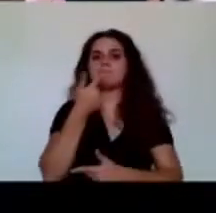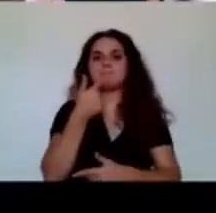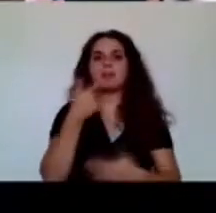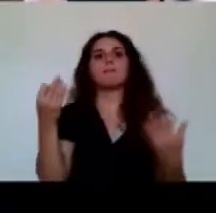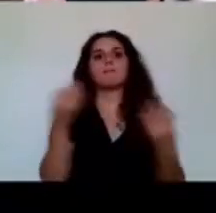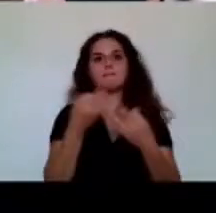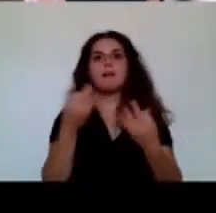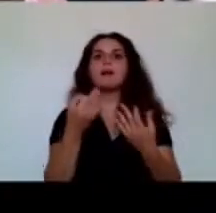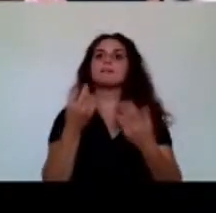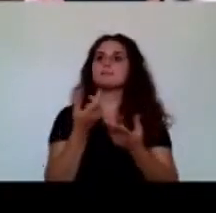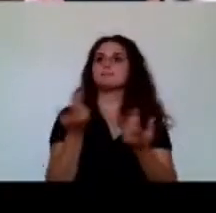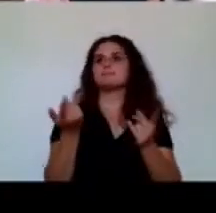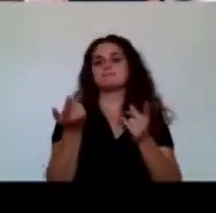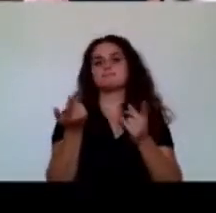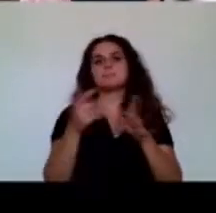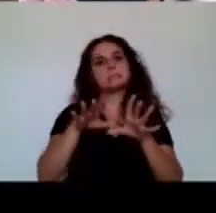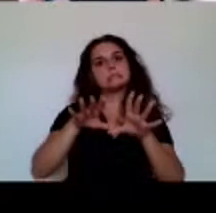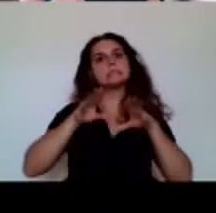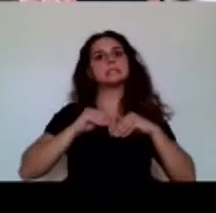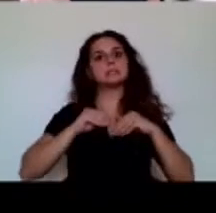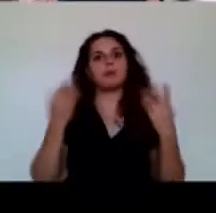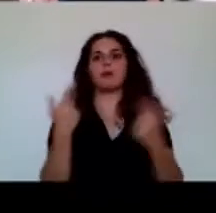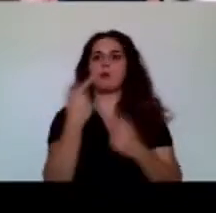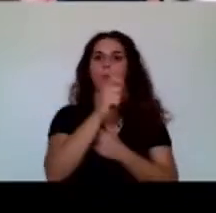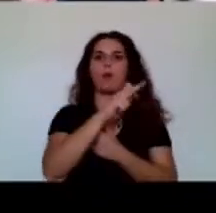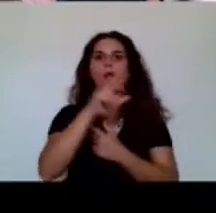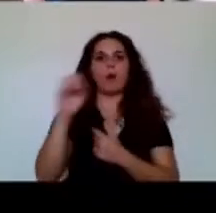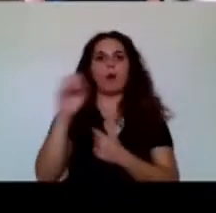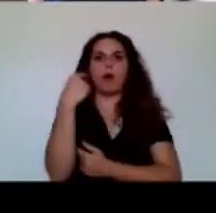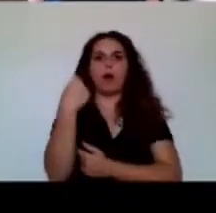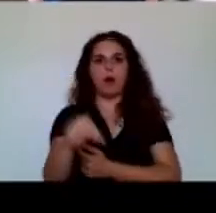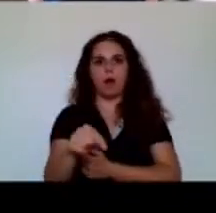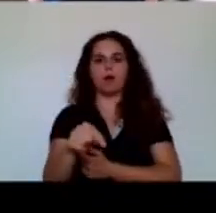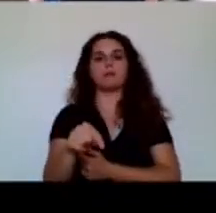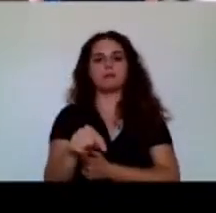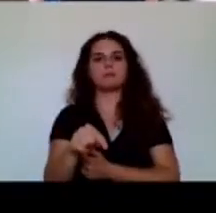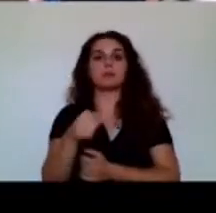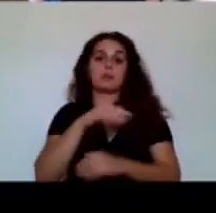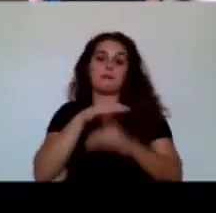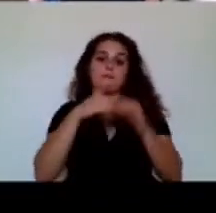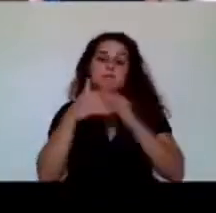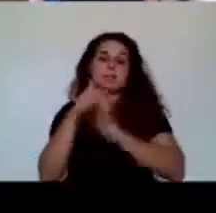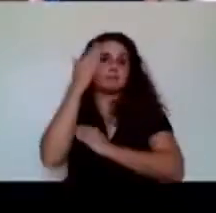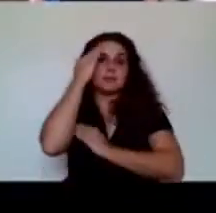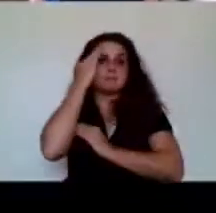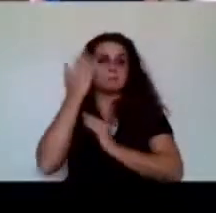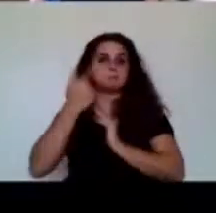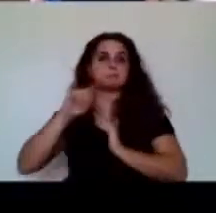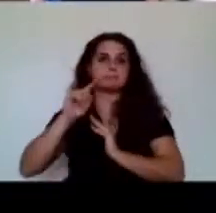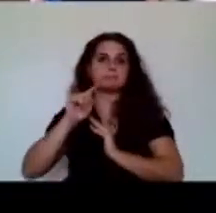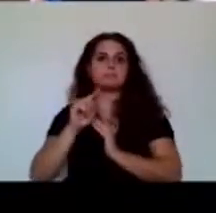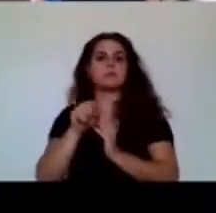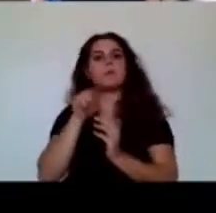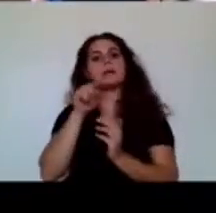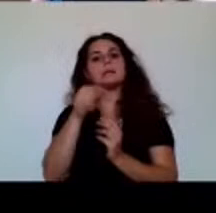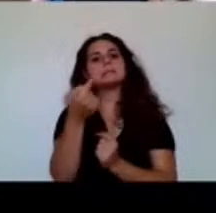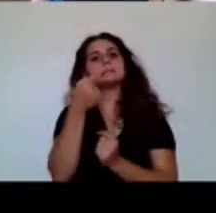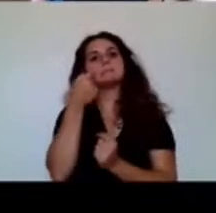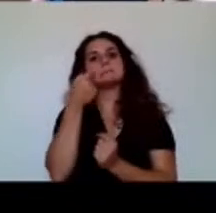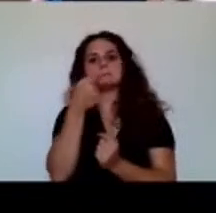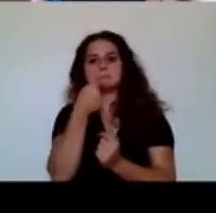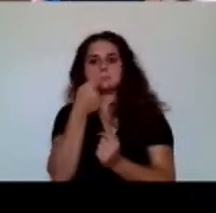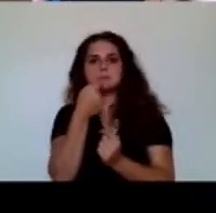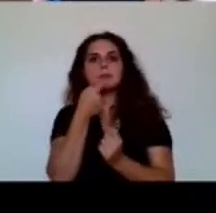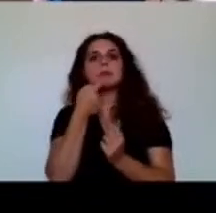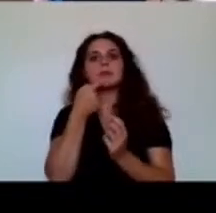became aware of the errors that they were making unconsciously. And so that recognition and that